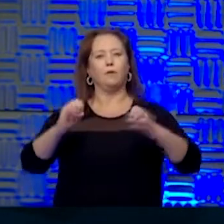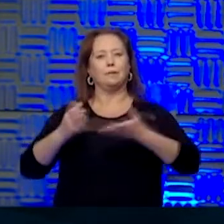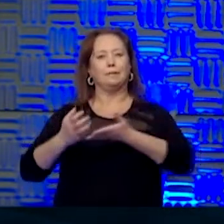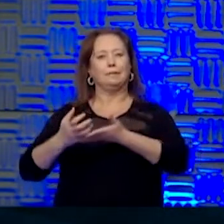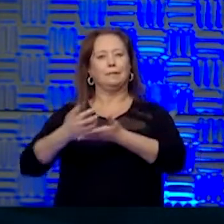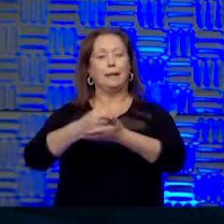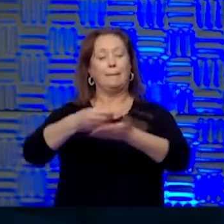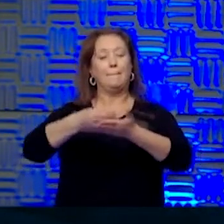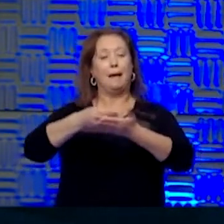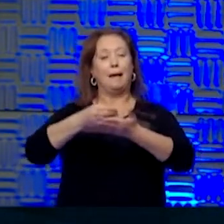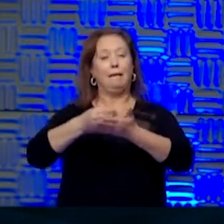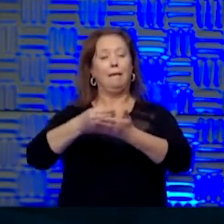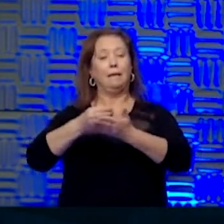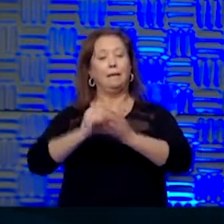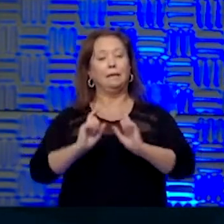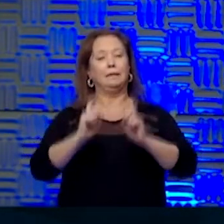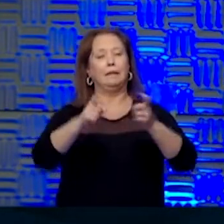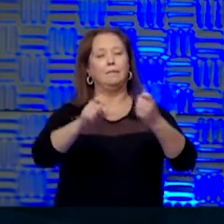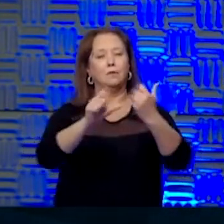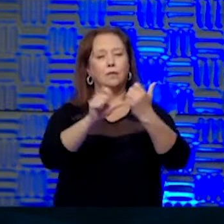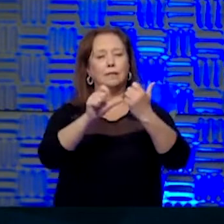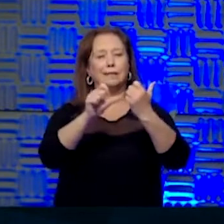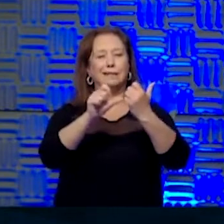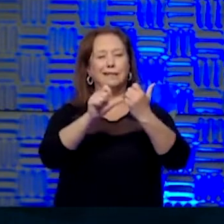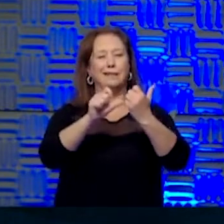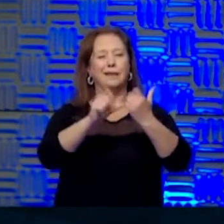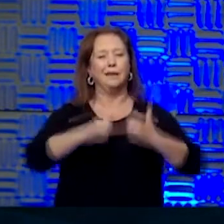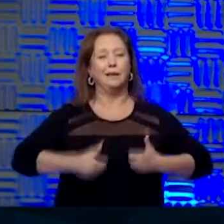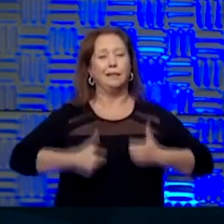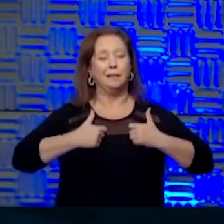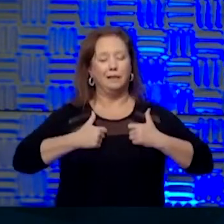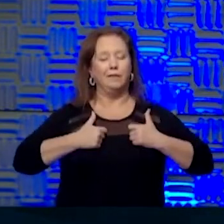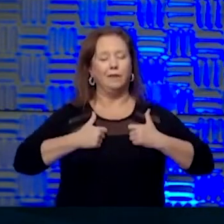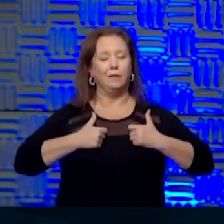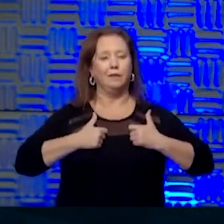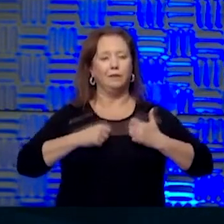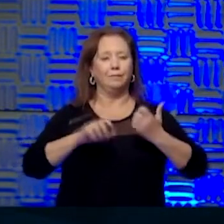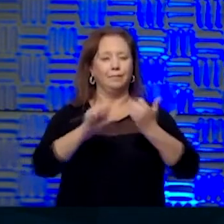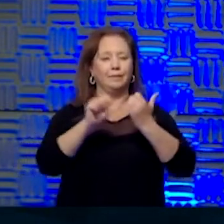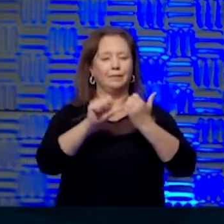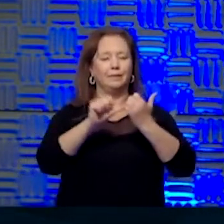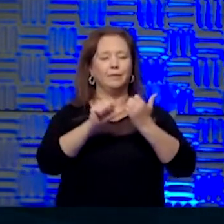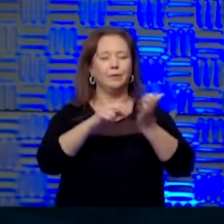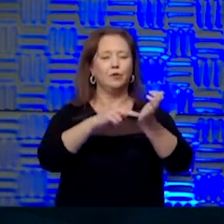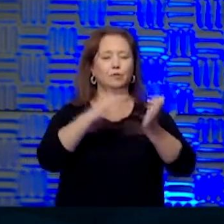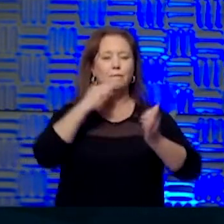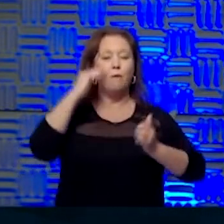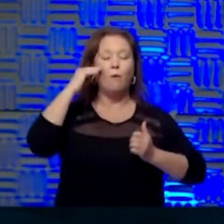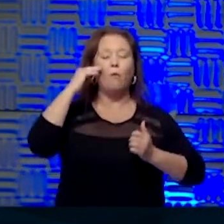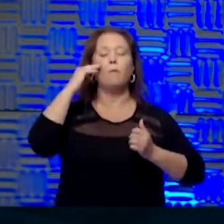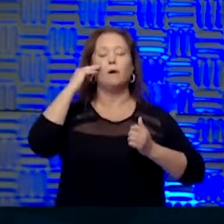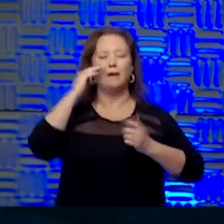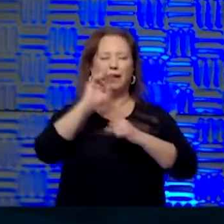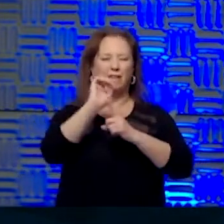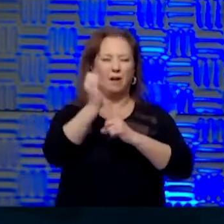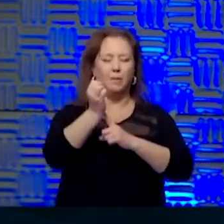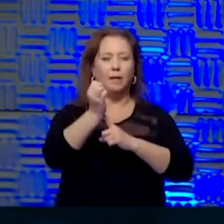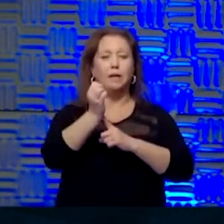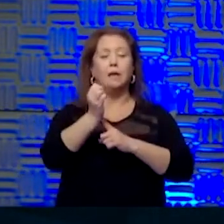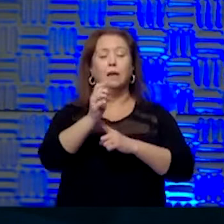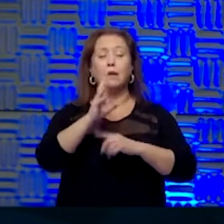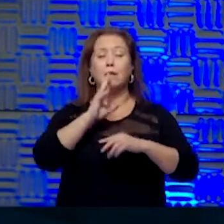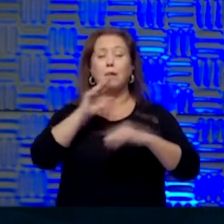into the assisted living and nursing home environment, the senior care environment. And when I talk about the dollars that